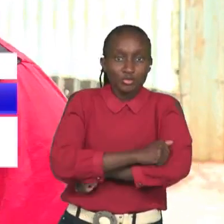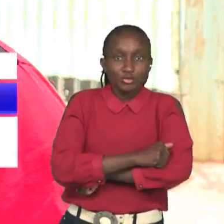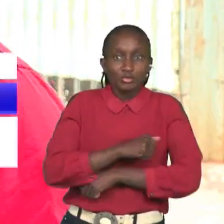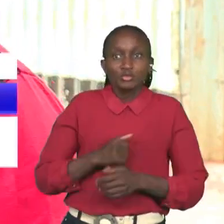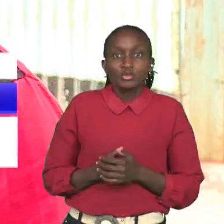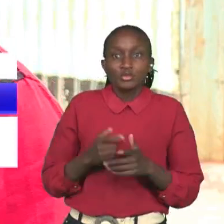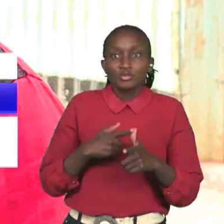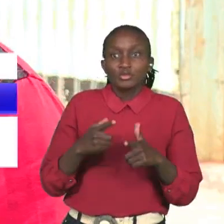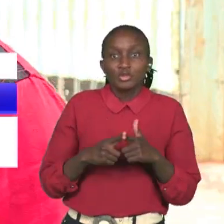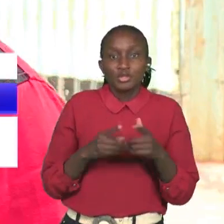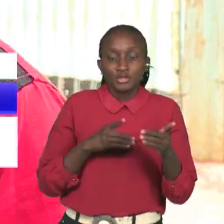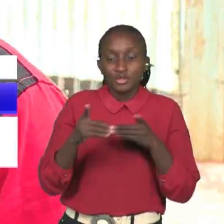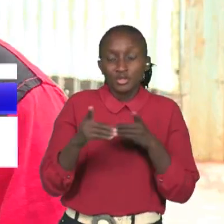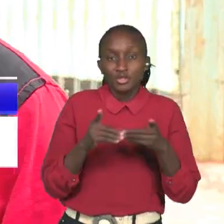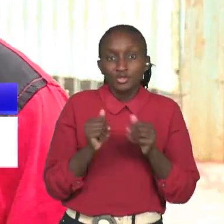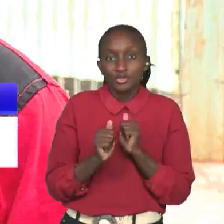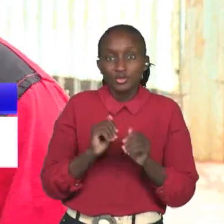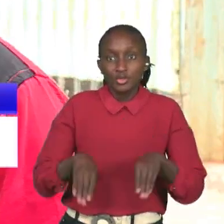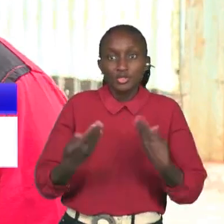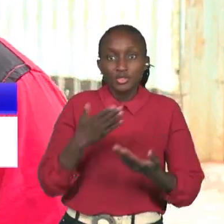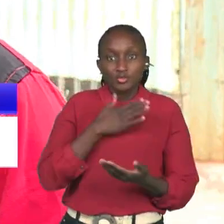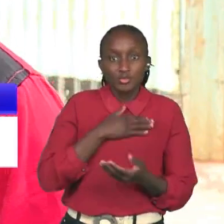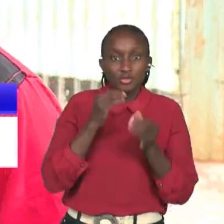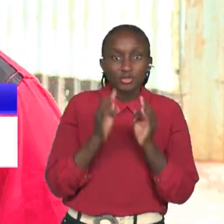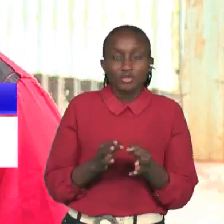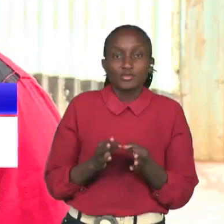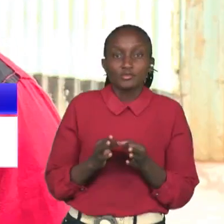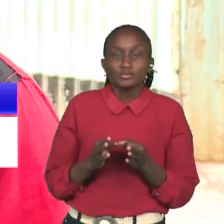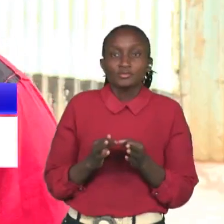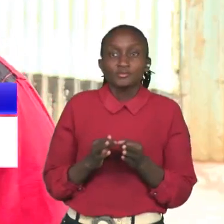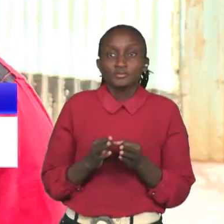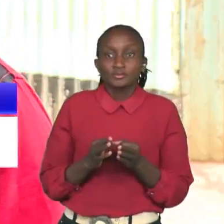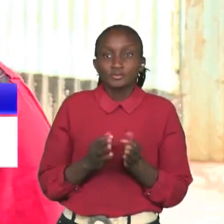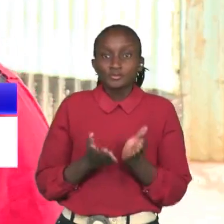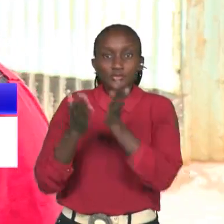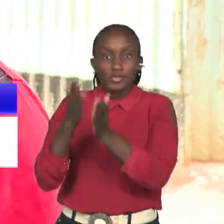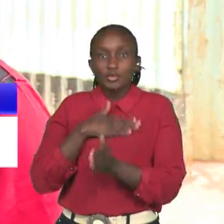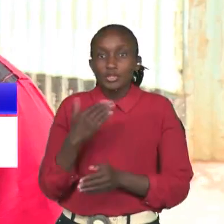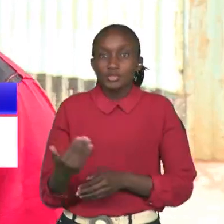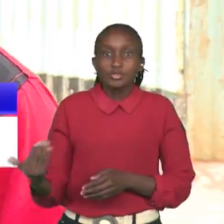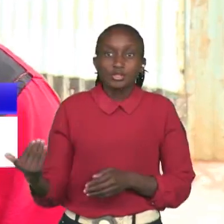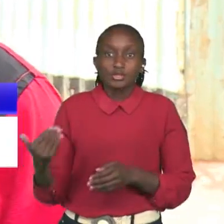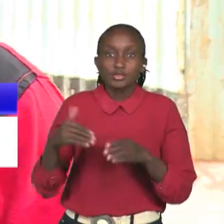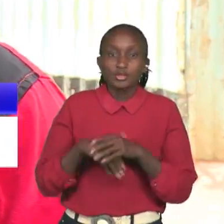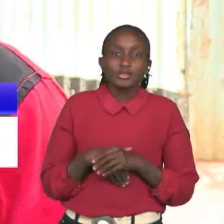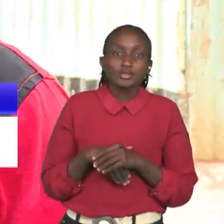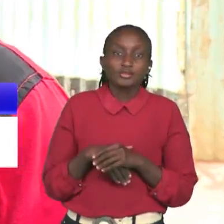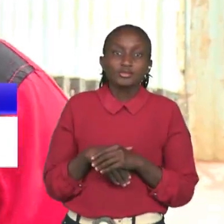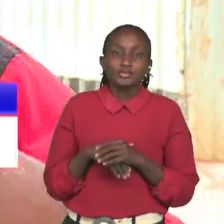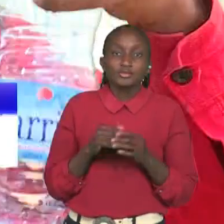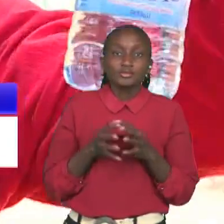the direction that they are giving me to, if it is to take my child there at a